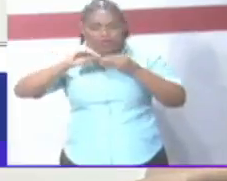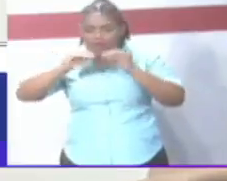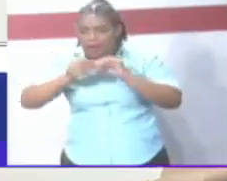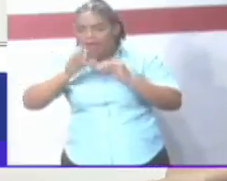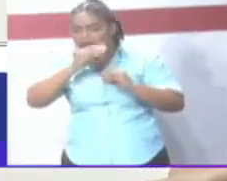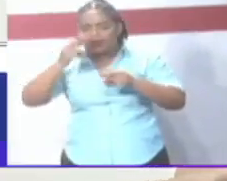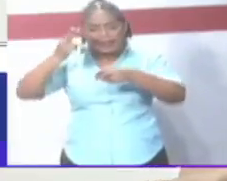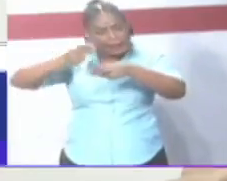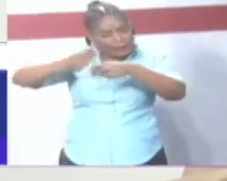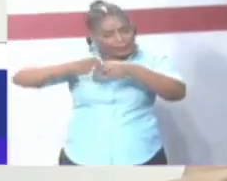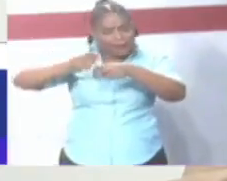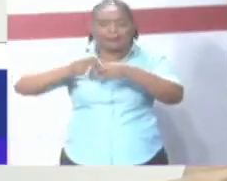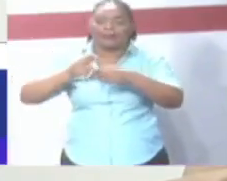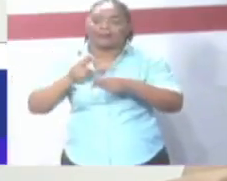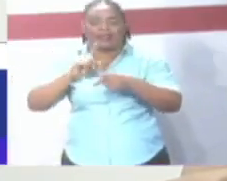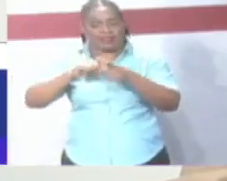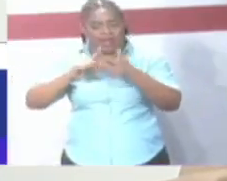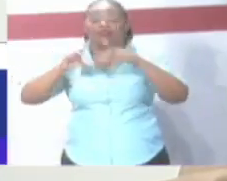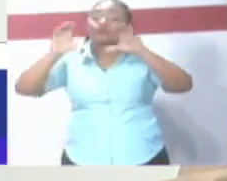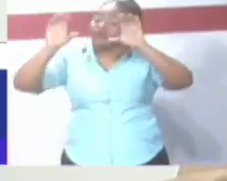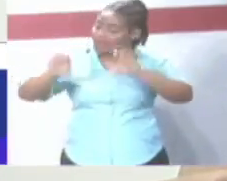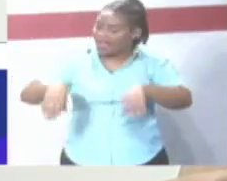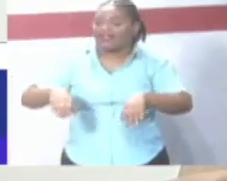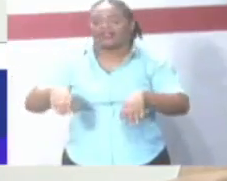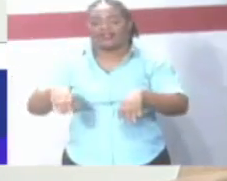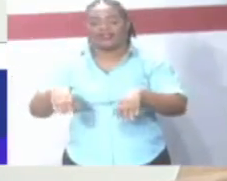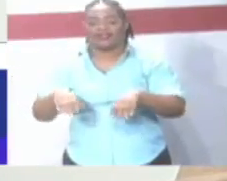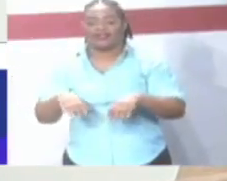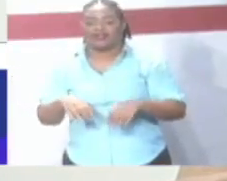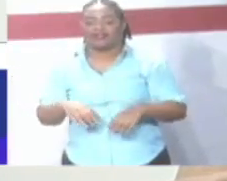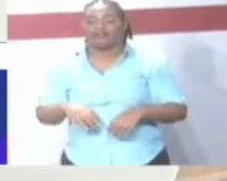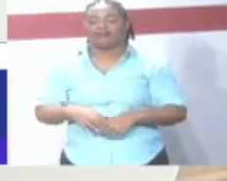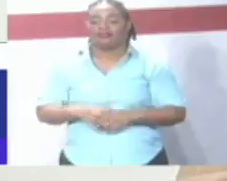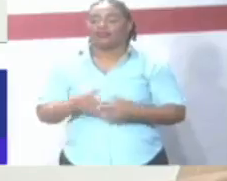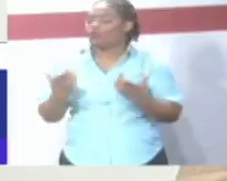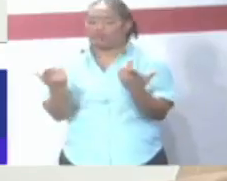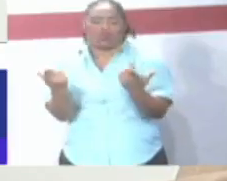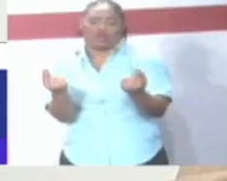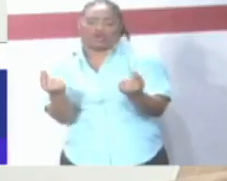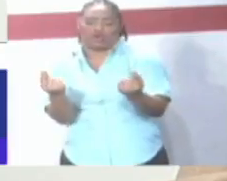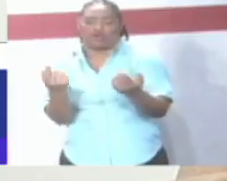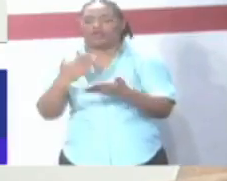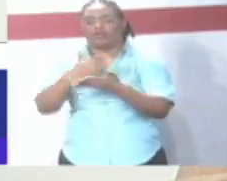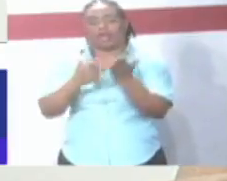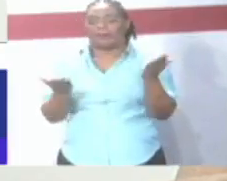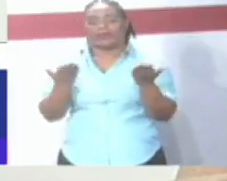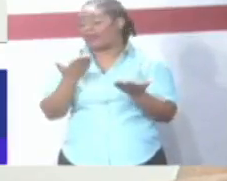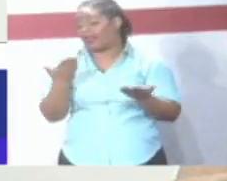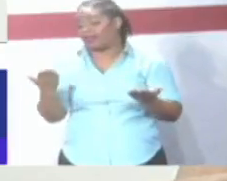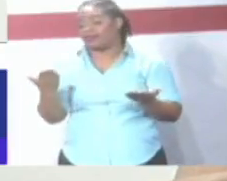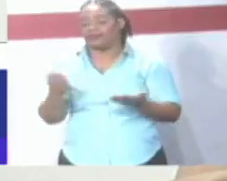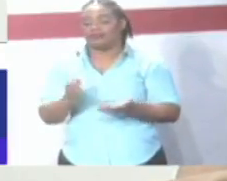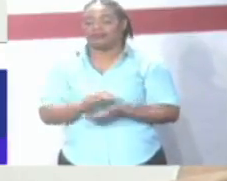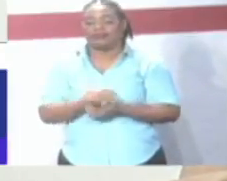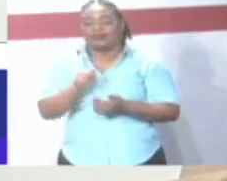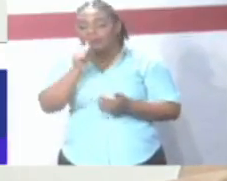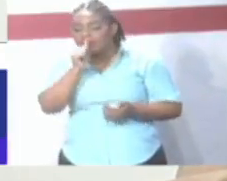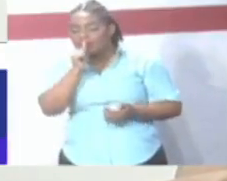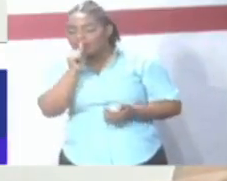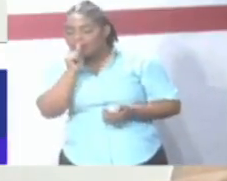into it, and then we could be able to treat with that patient in a confidential manner and resolve the